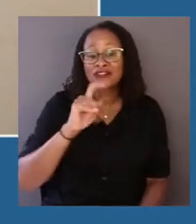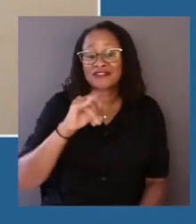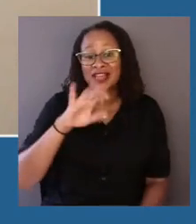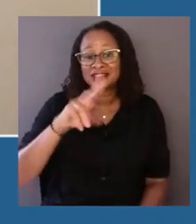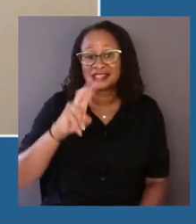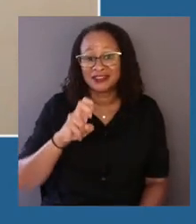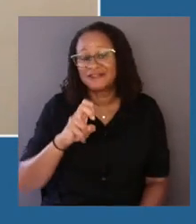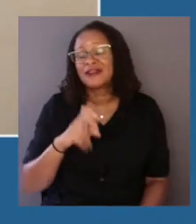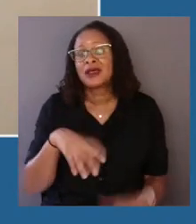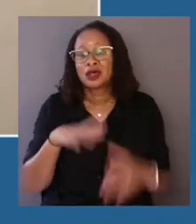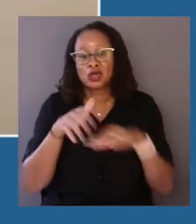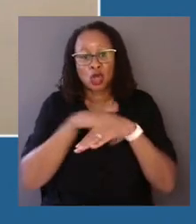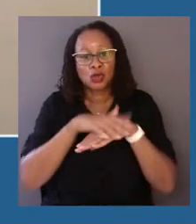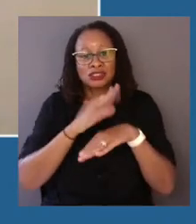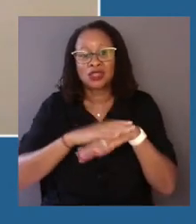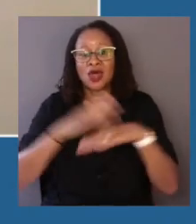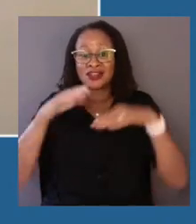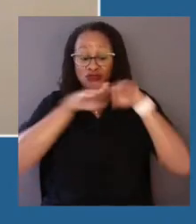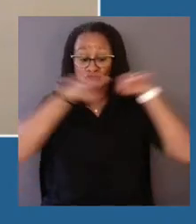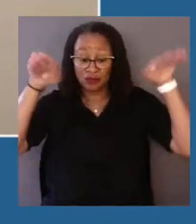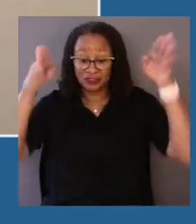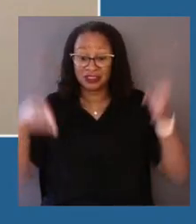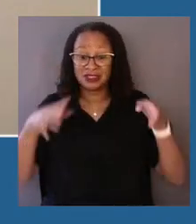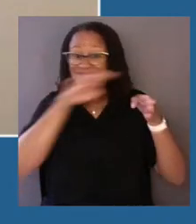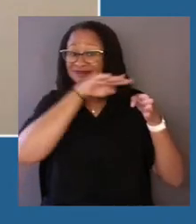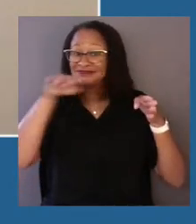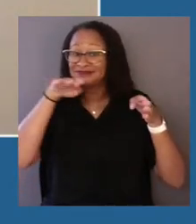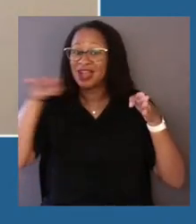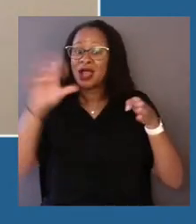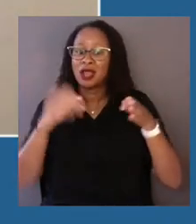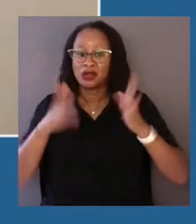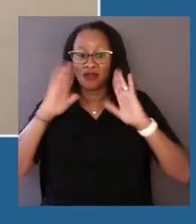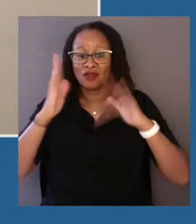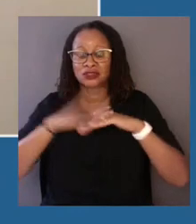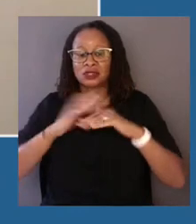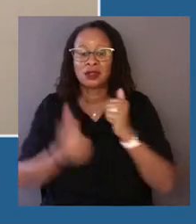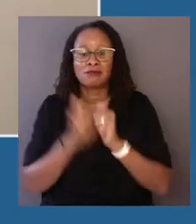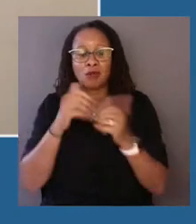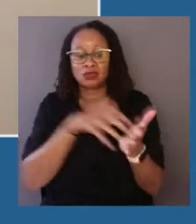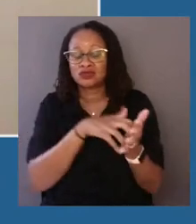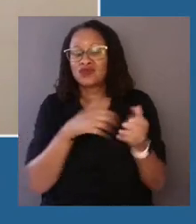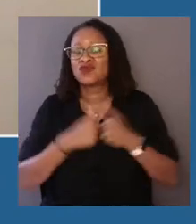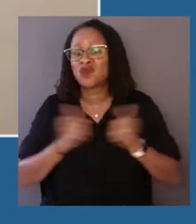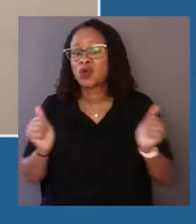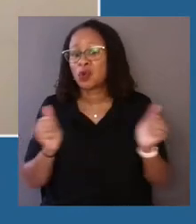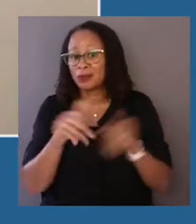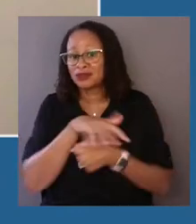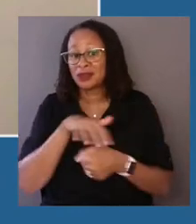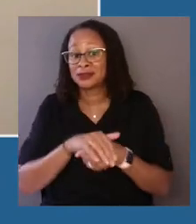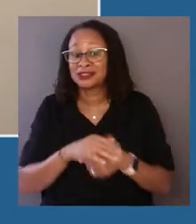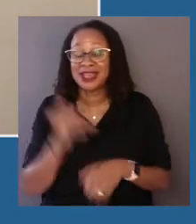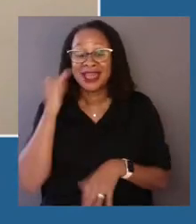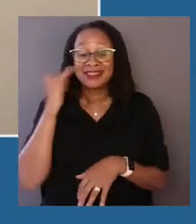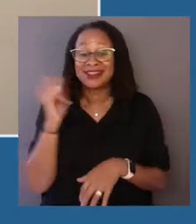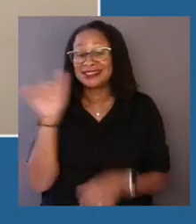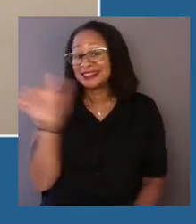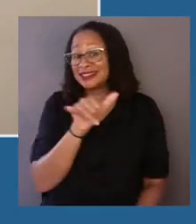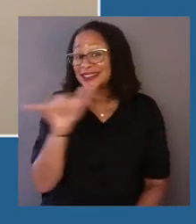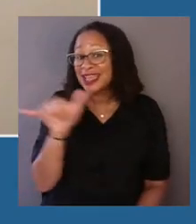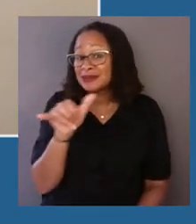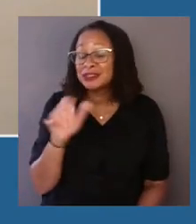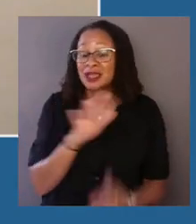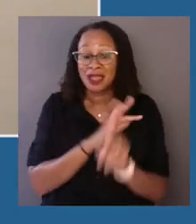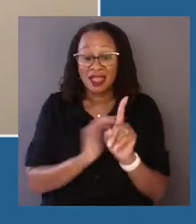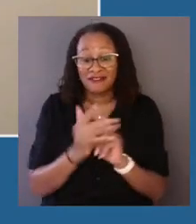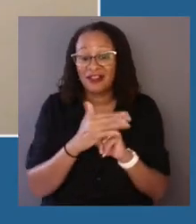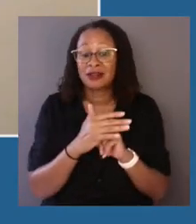of rooftops, and all targeted in our most vulnerable neighborhoods. So the idea is the same, that environmental amenities